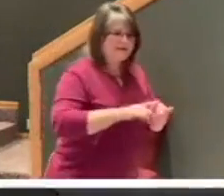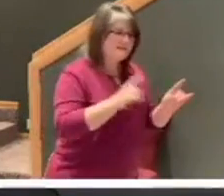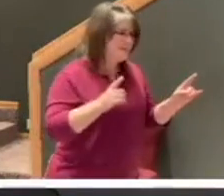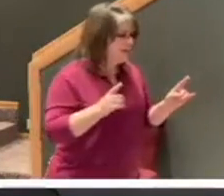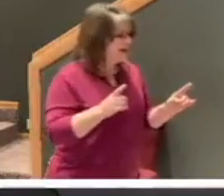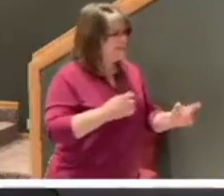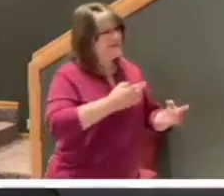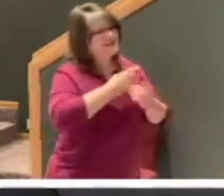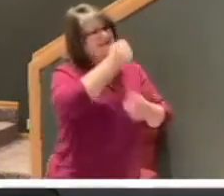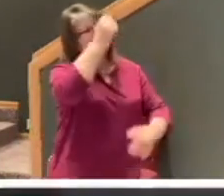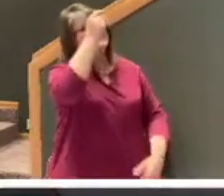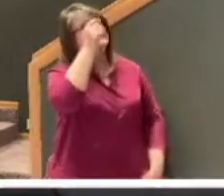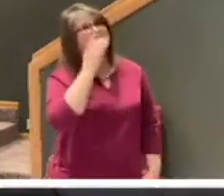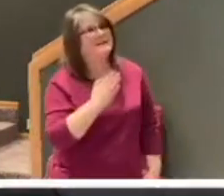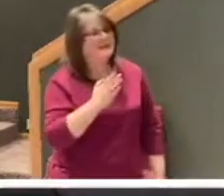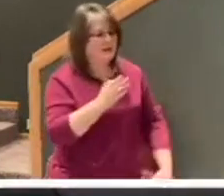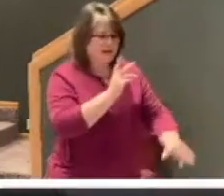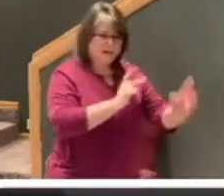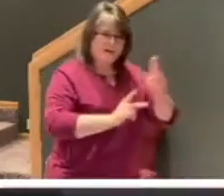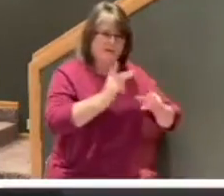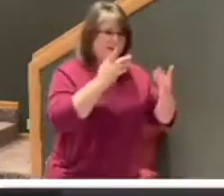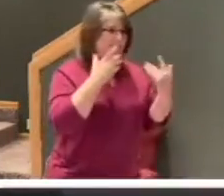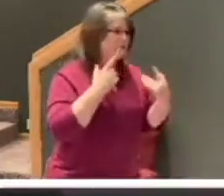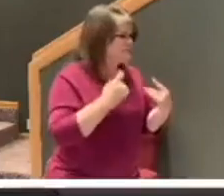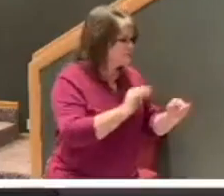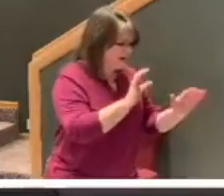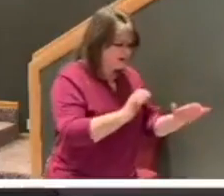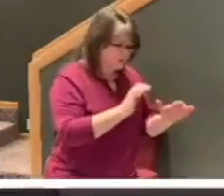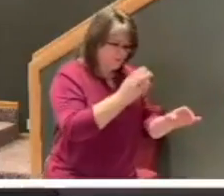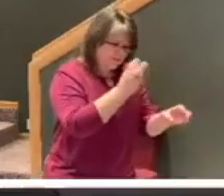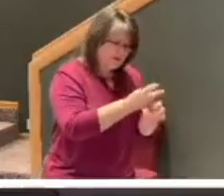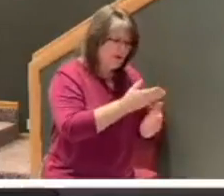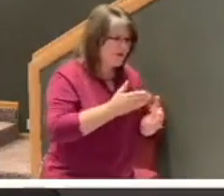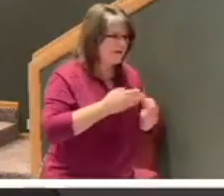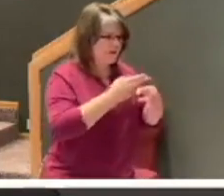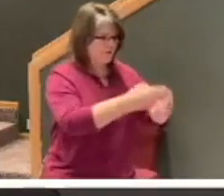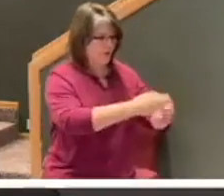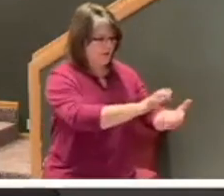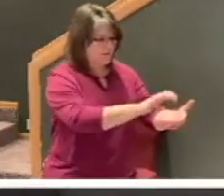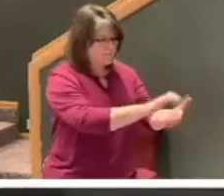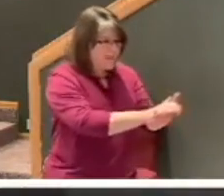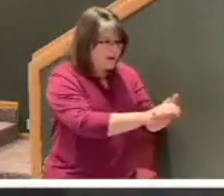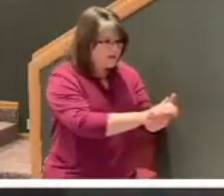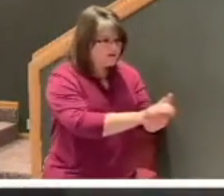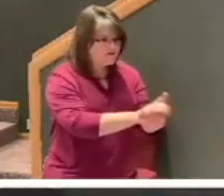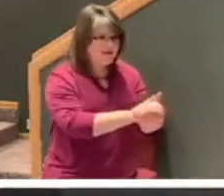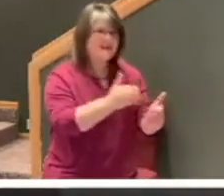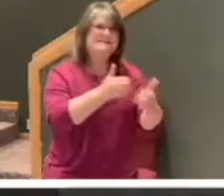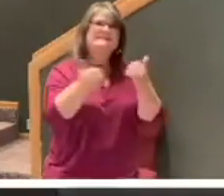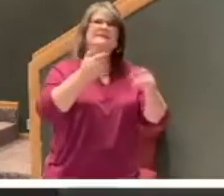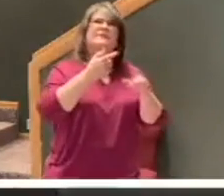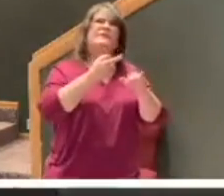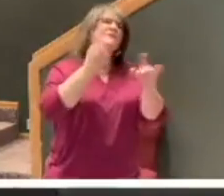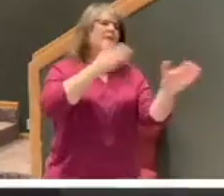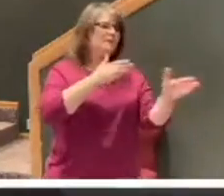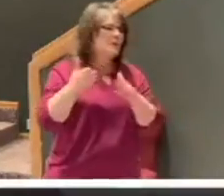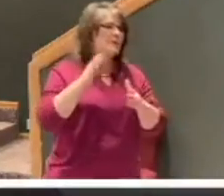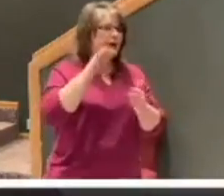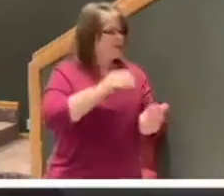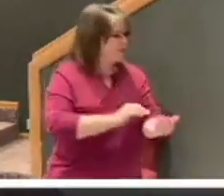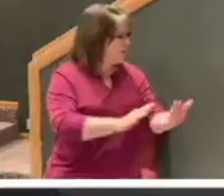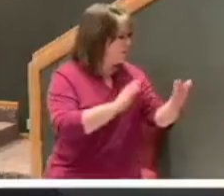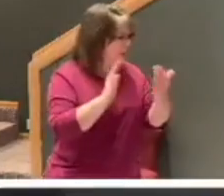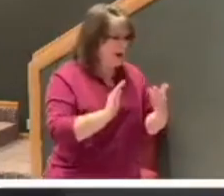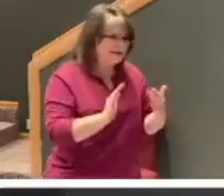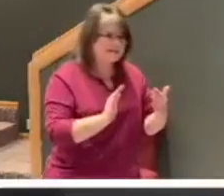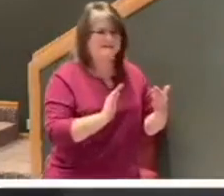dear God, there's people that are trying to do this hard thing called marriage apart from your plan, apart from your presence, apart